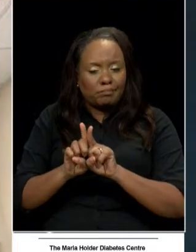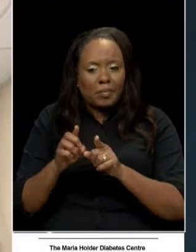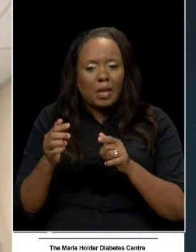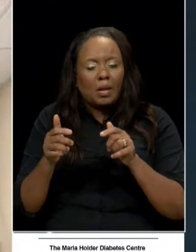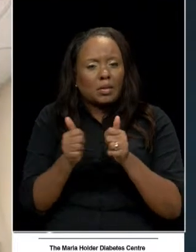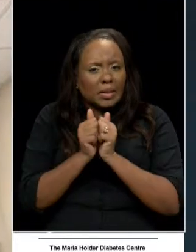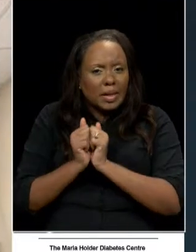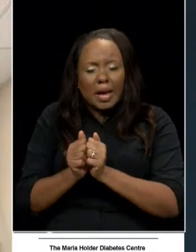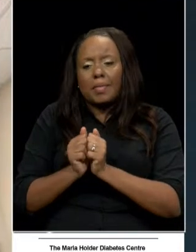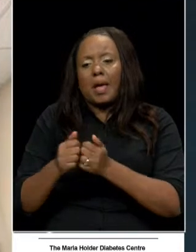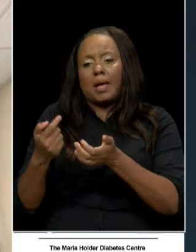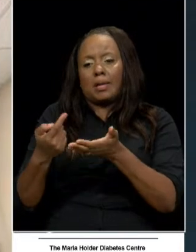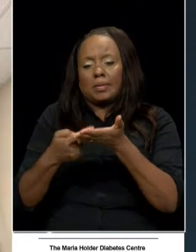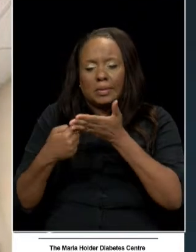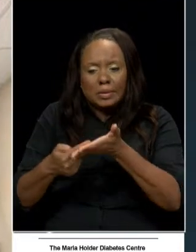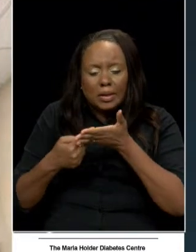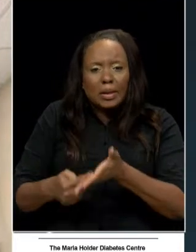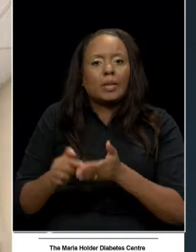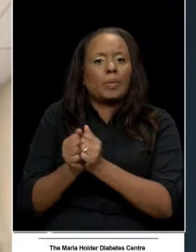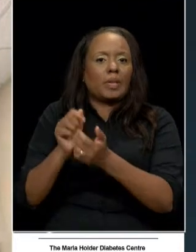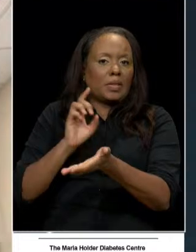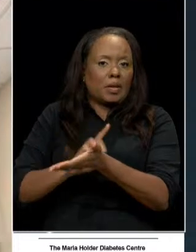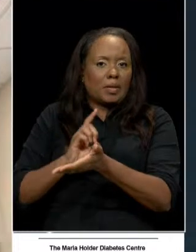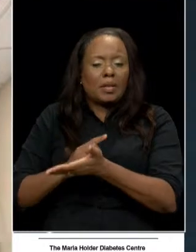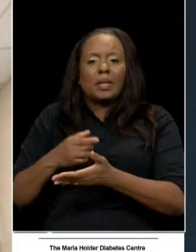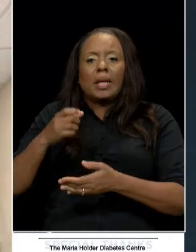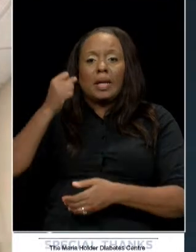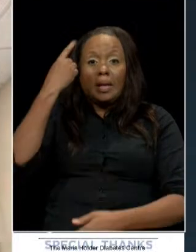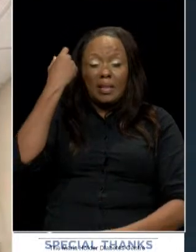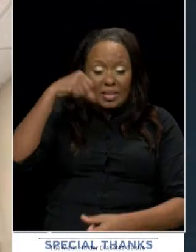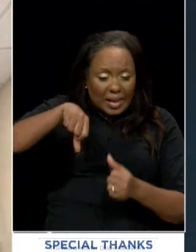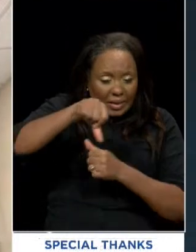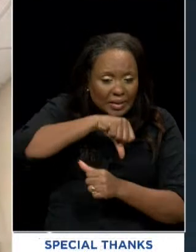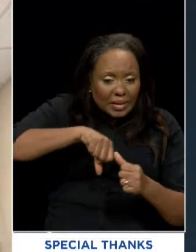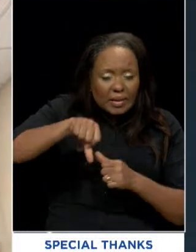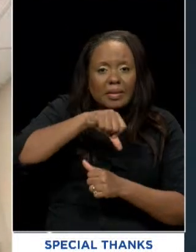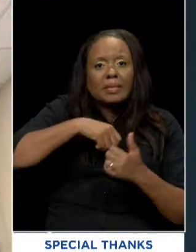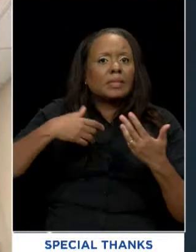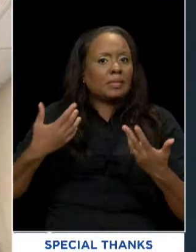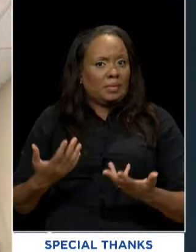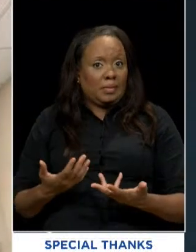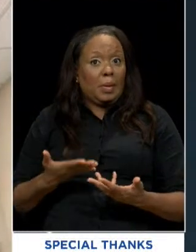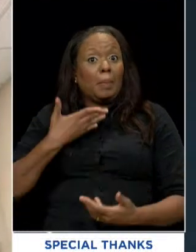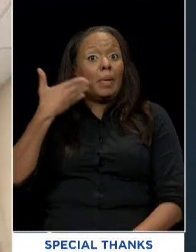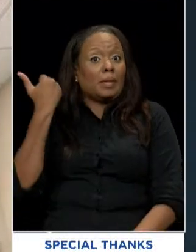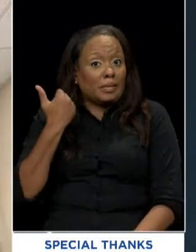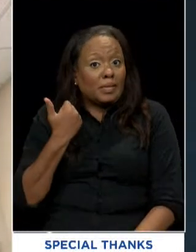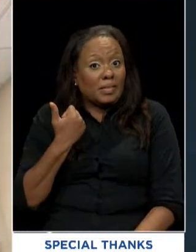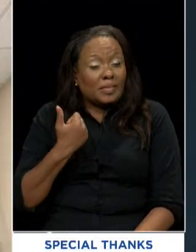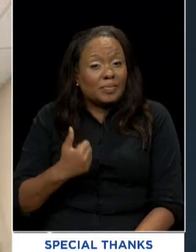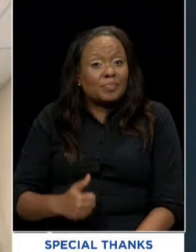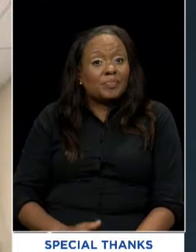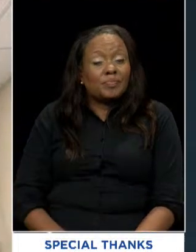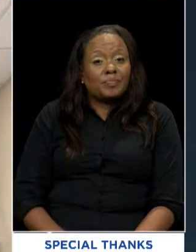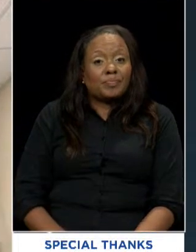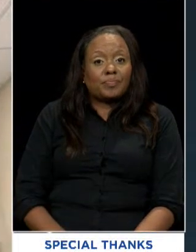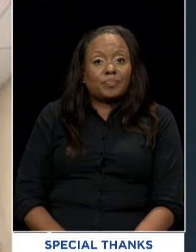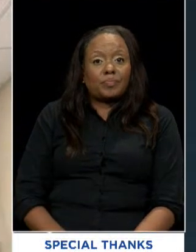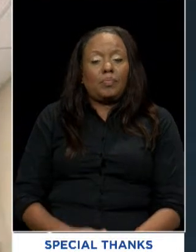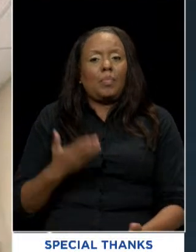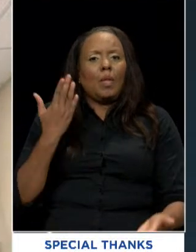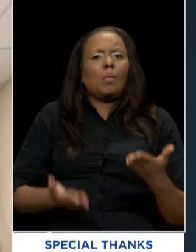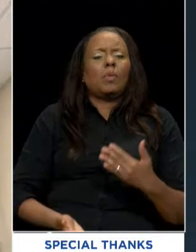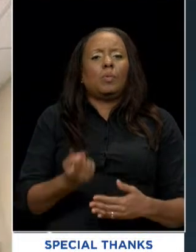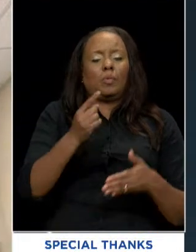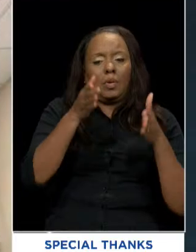also then they can understand from each other the problems that they're having, because a lot of the times the one partner might be suffering